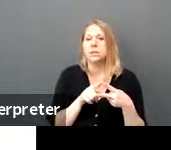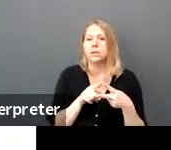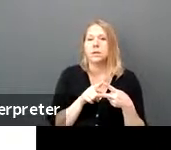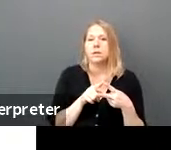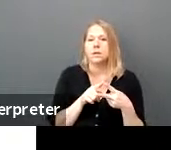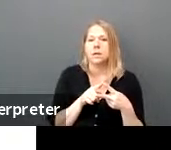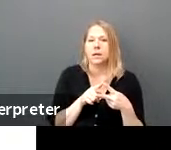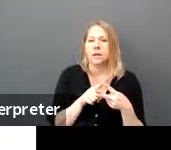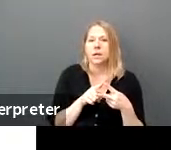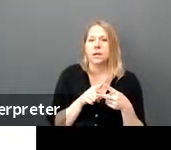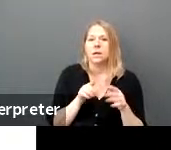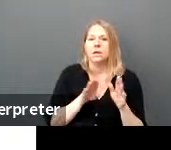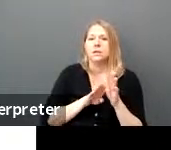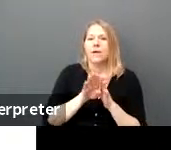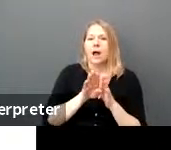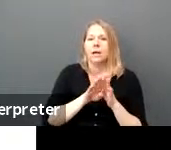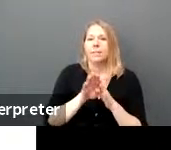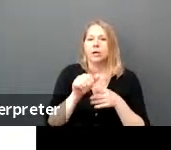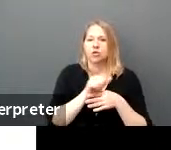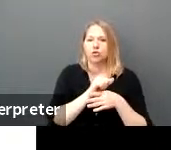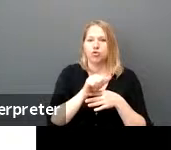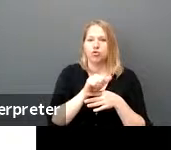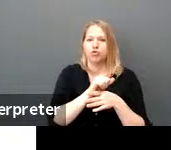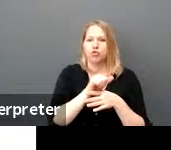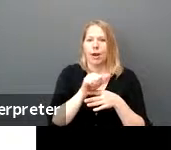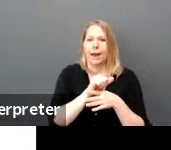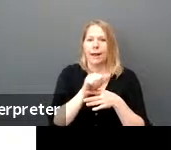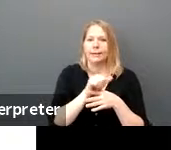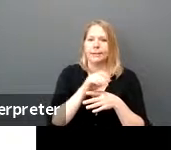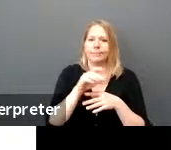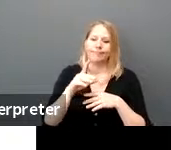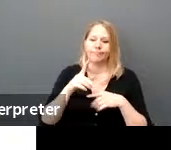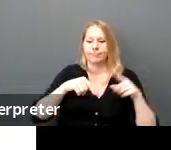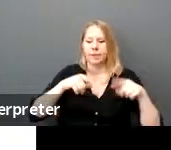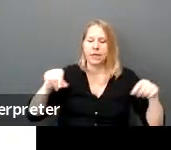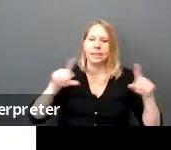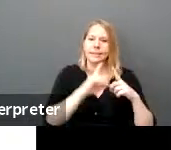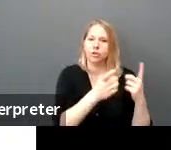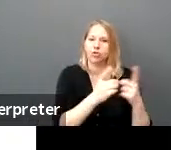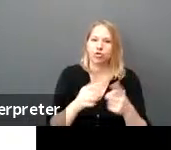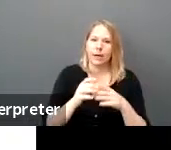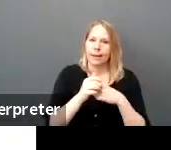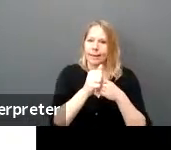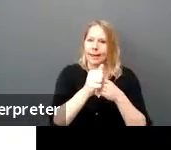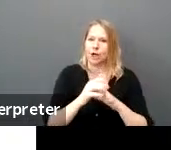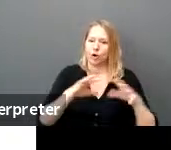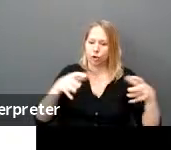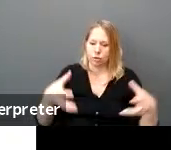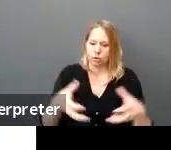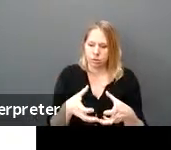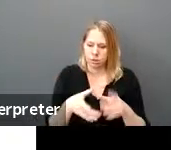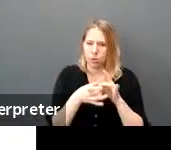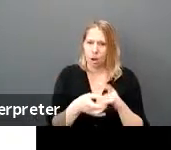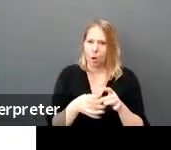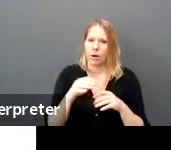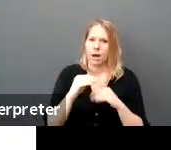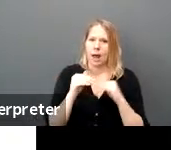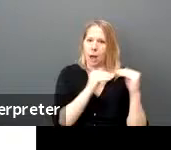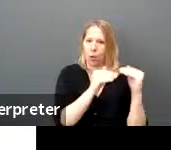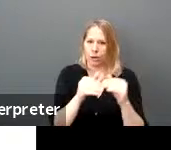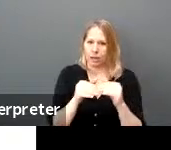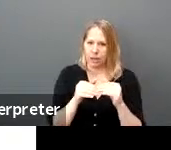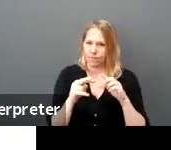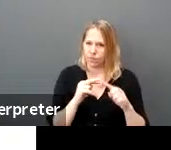to develop a trained cadre of district leaders and staff around the equity framework and those